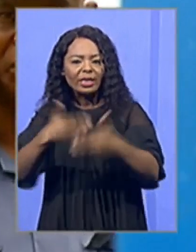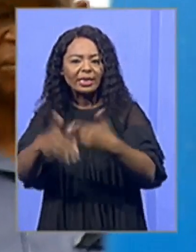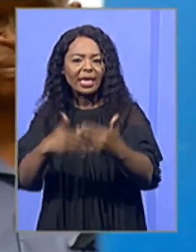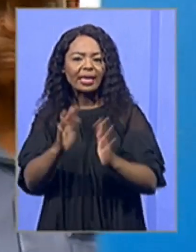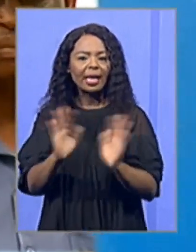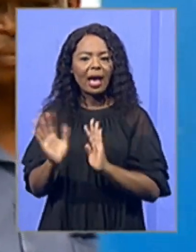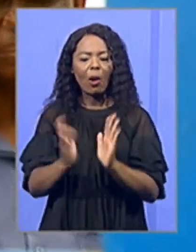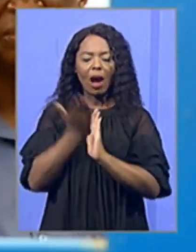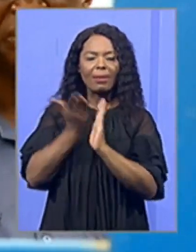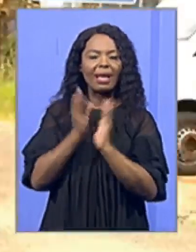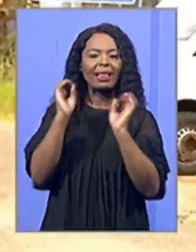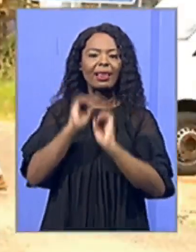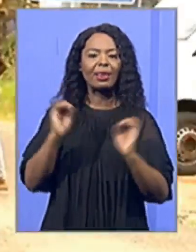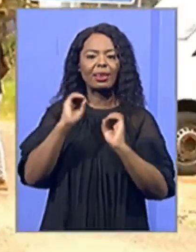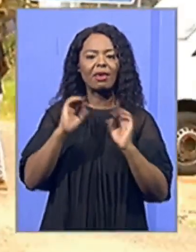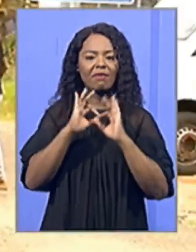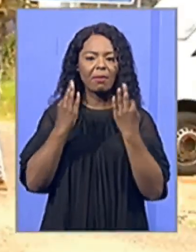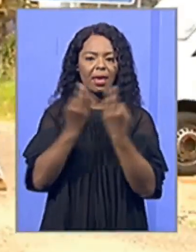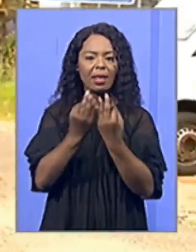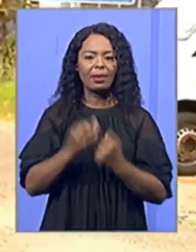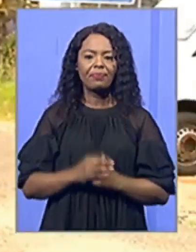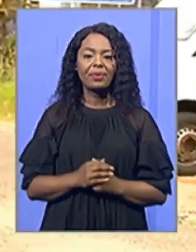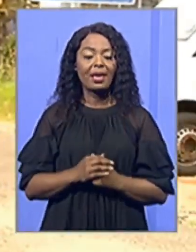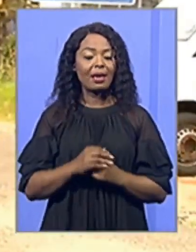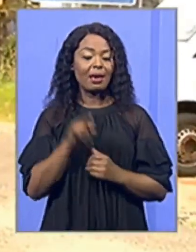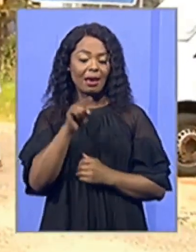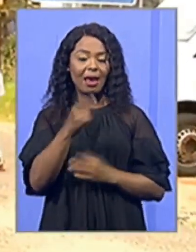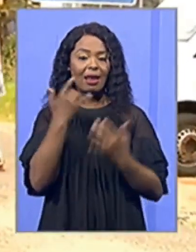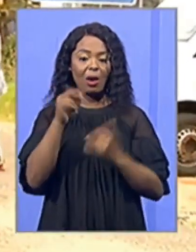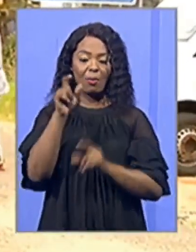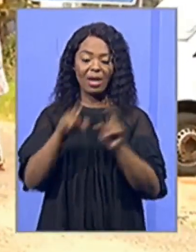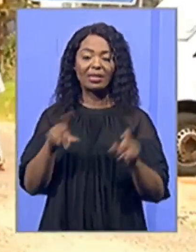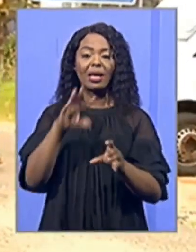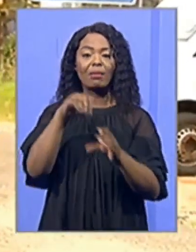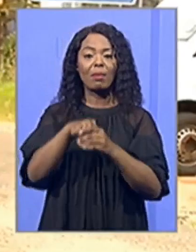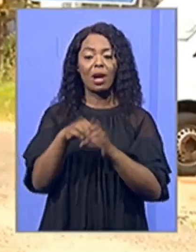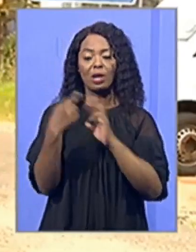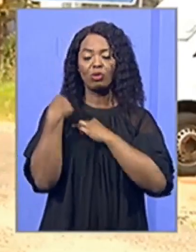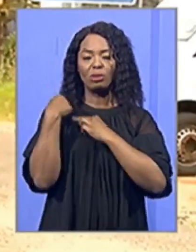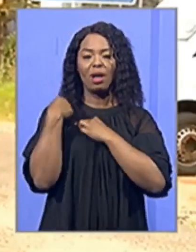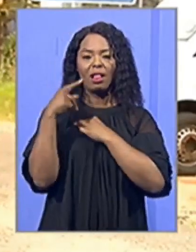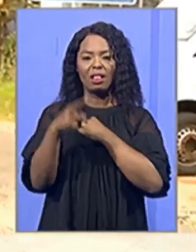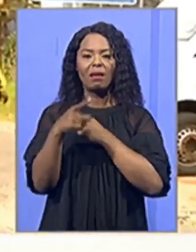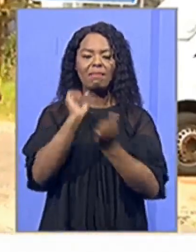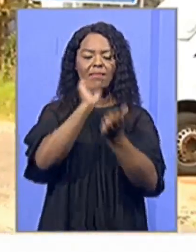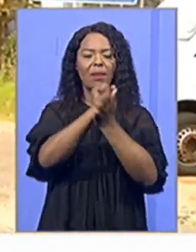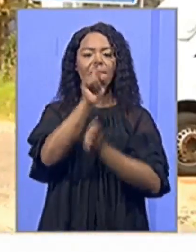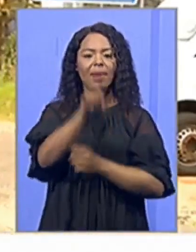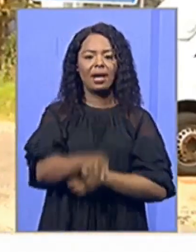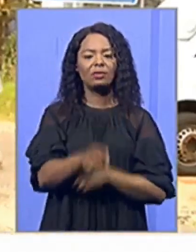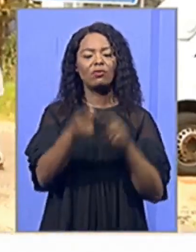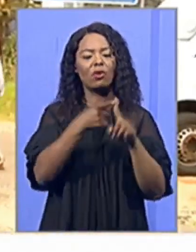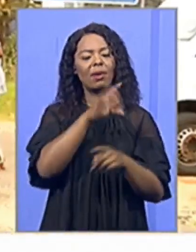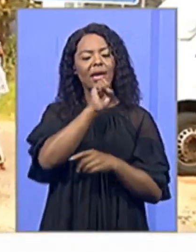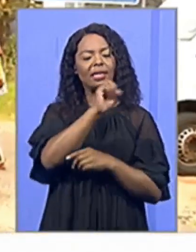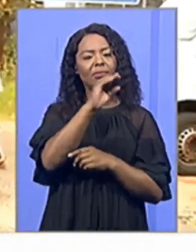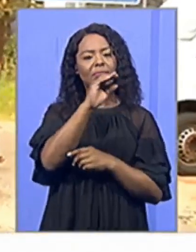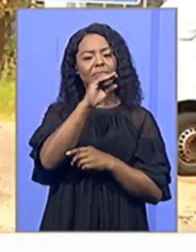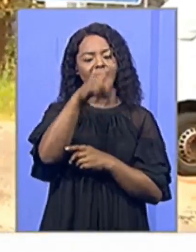simple. Those animals must be taken away either by SPCA or they must